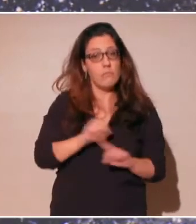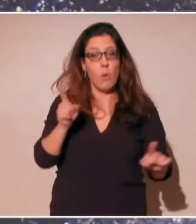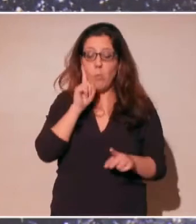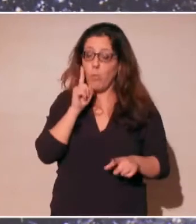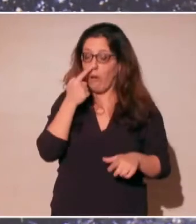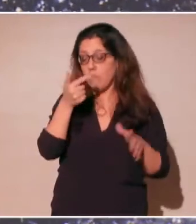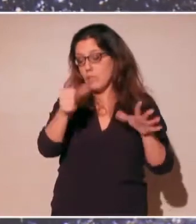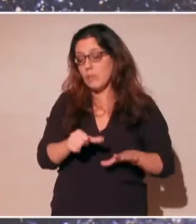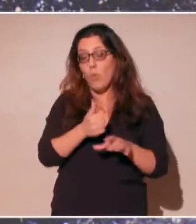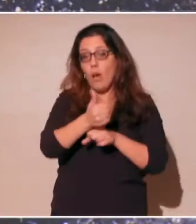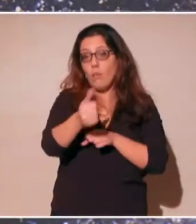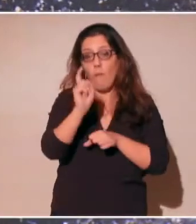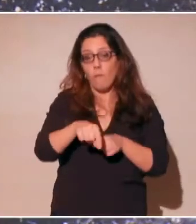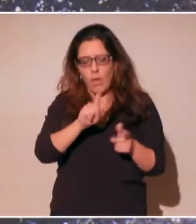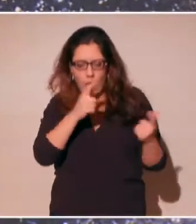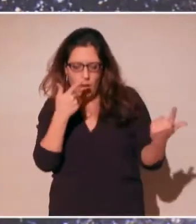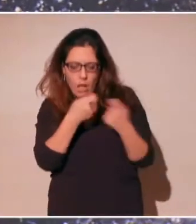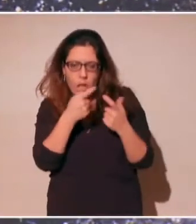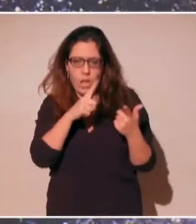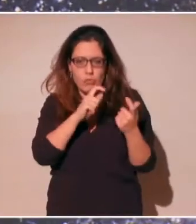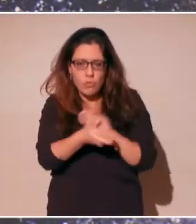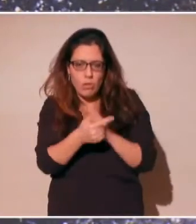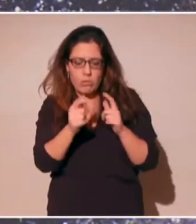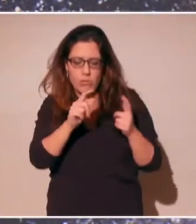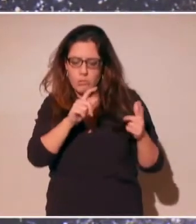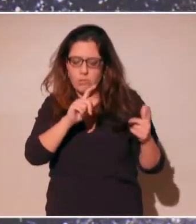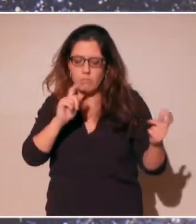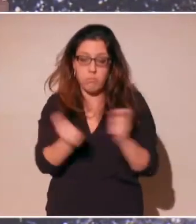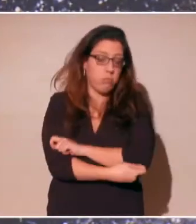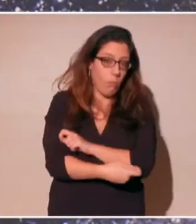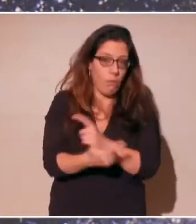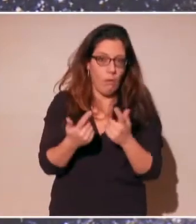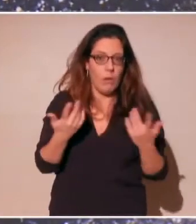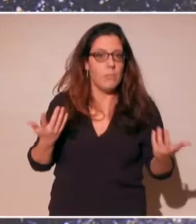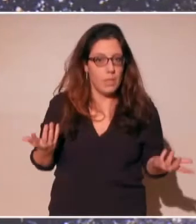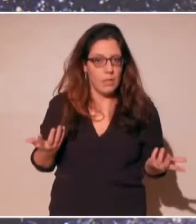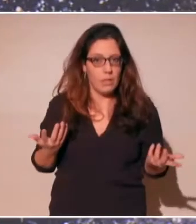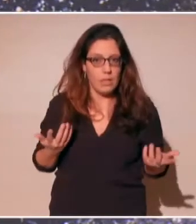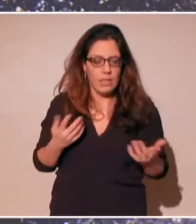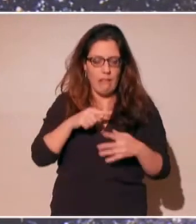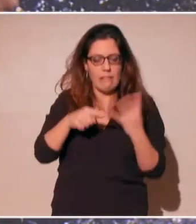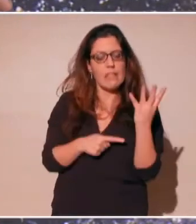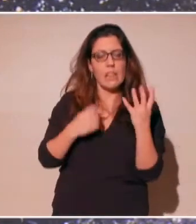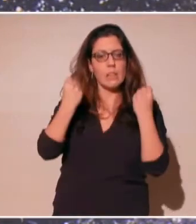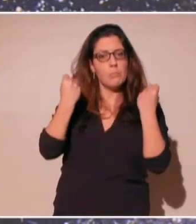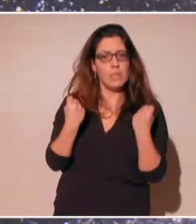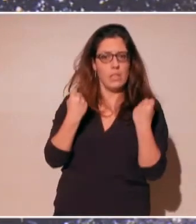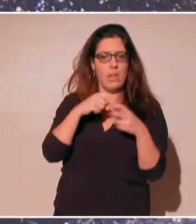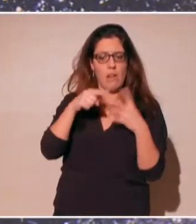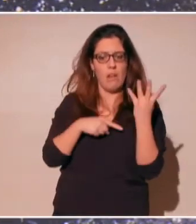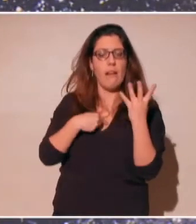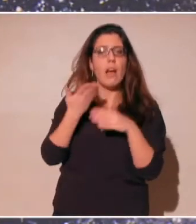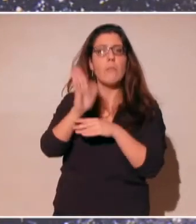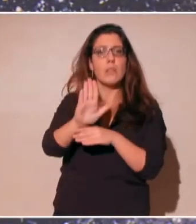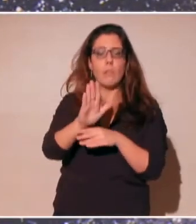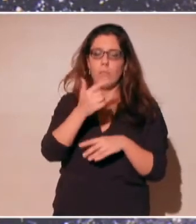In 6 months or in a year's time, again, we'll have to have another look at it. We'll have to move it around. But the 4 pillars that I